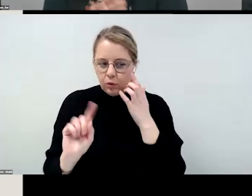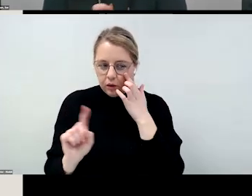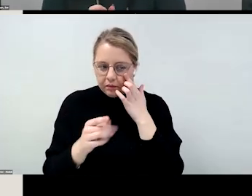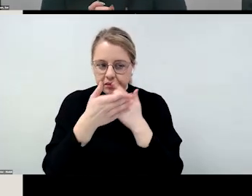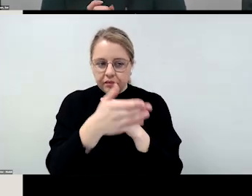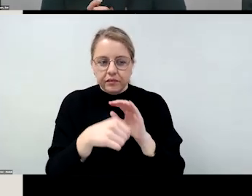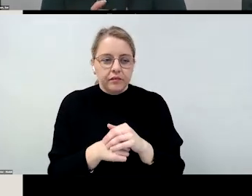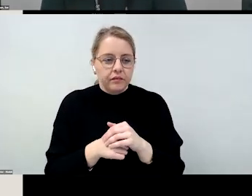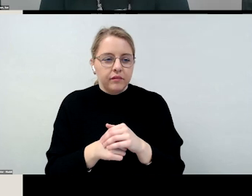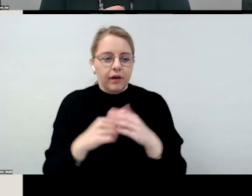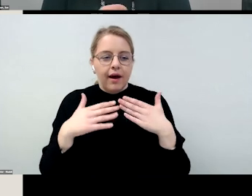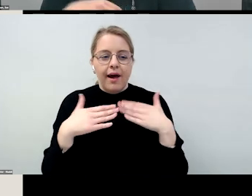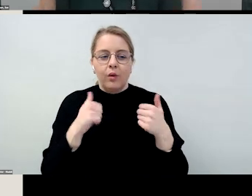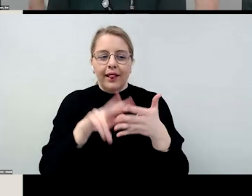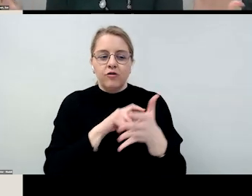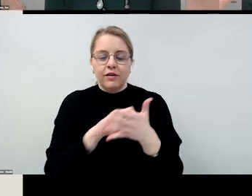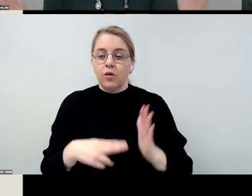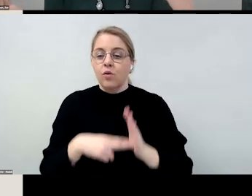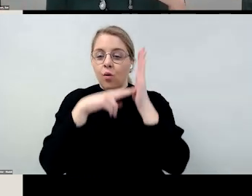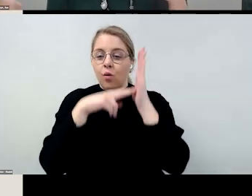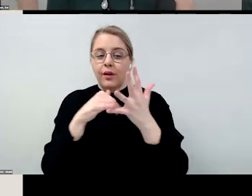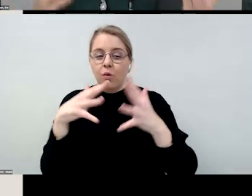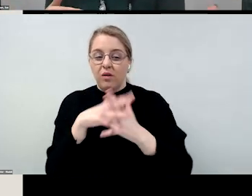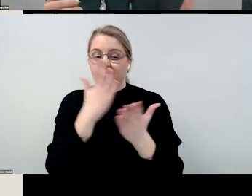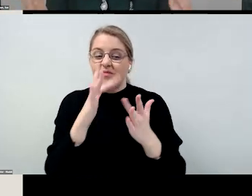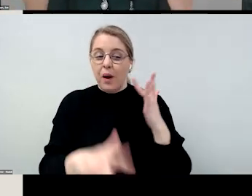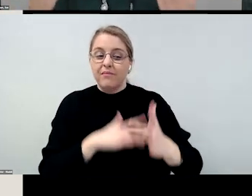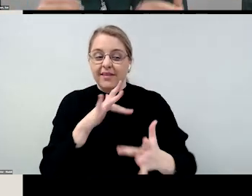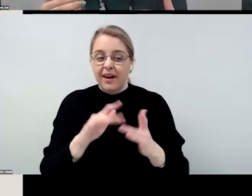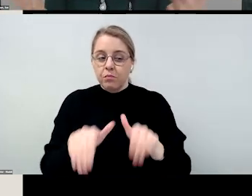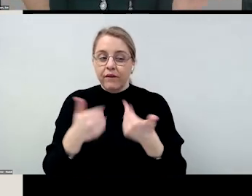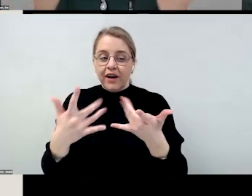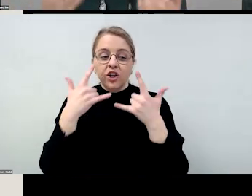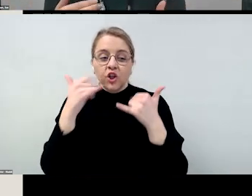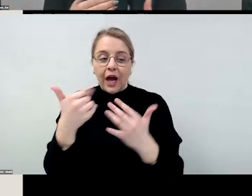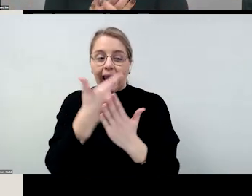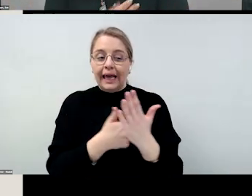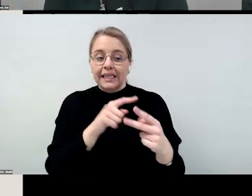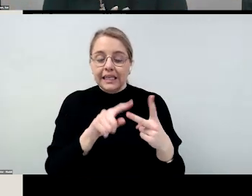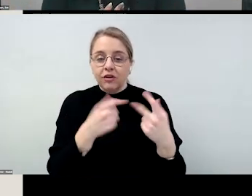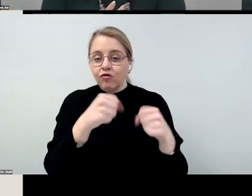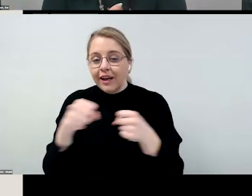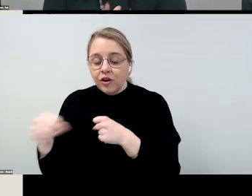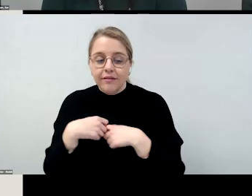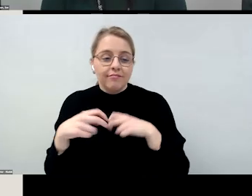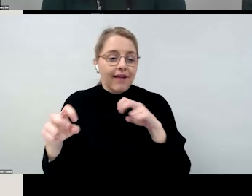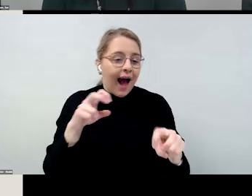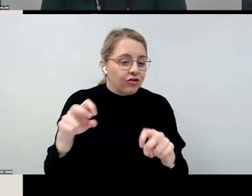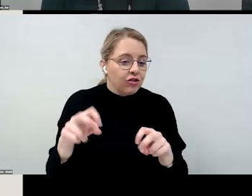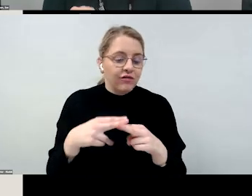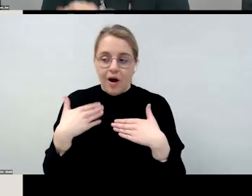Literacy Northern New South Wales. And this is basically a web page that provides checklists, strategies, actions for health services